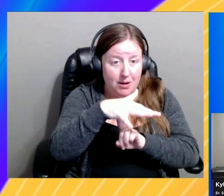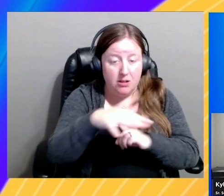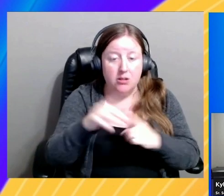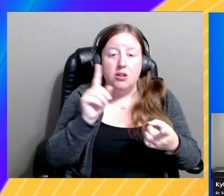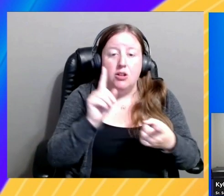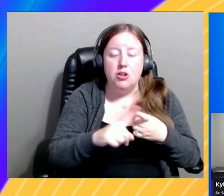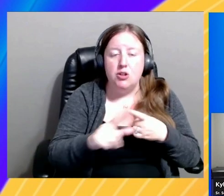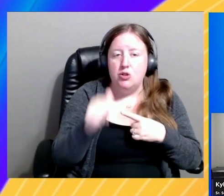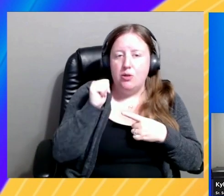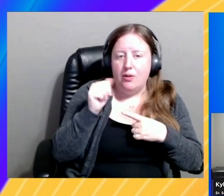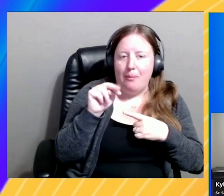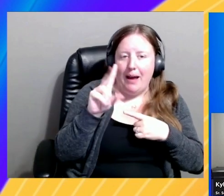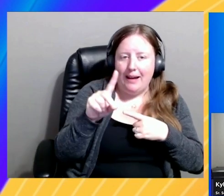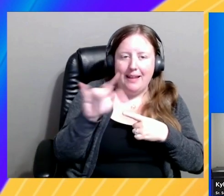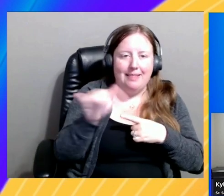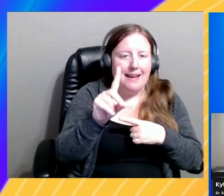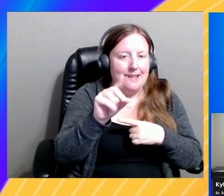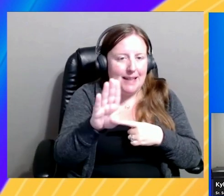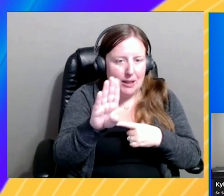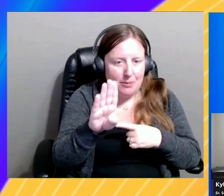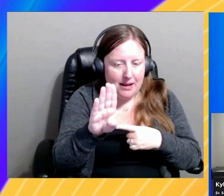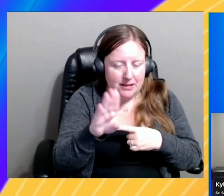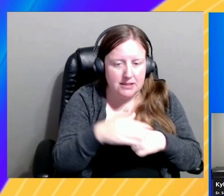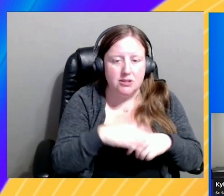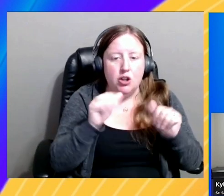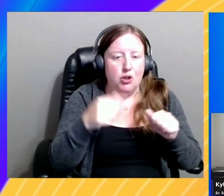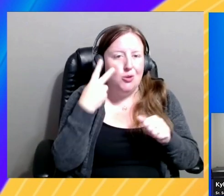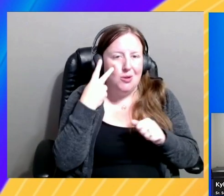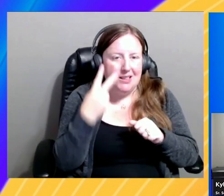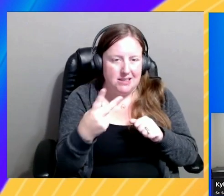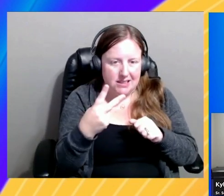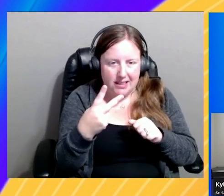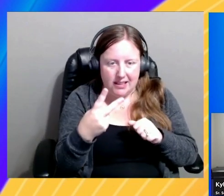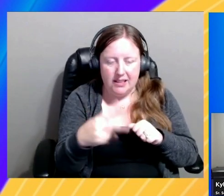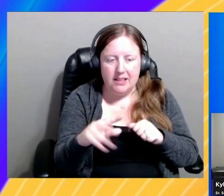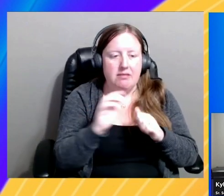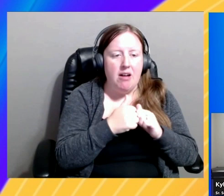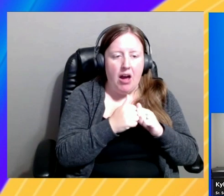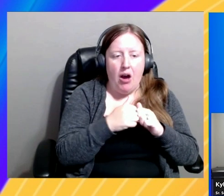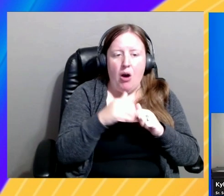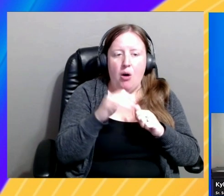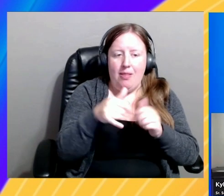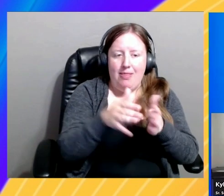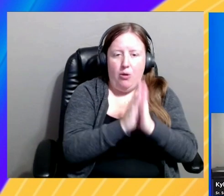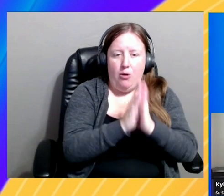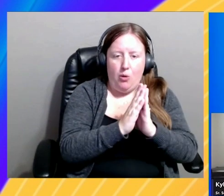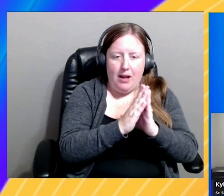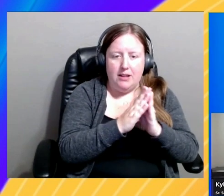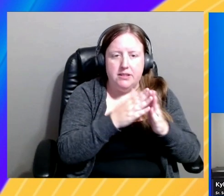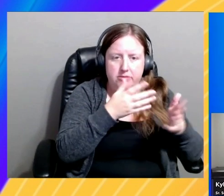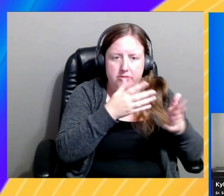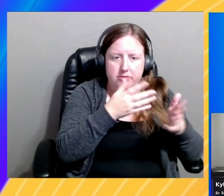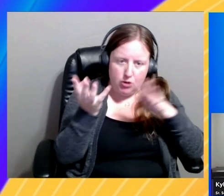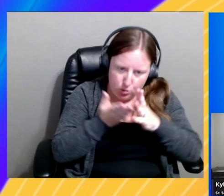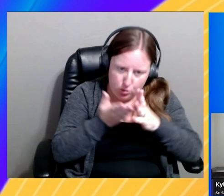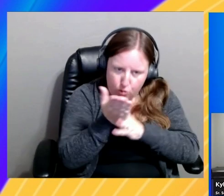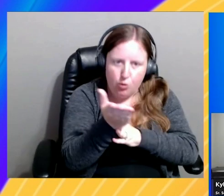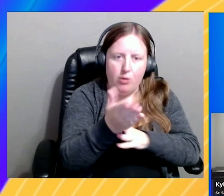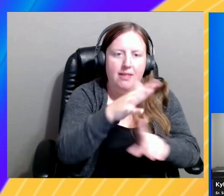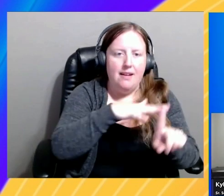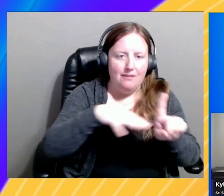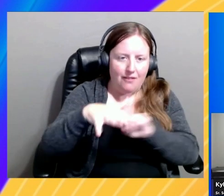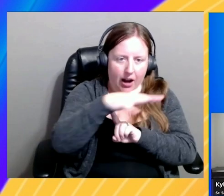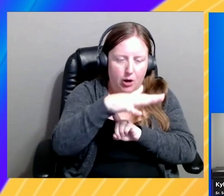your database, and you can see how that request traverses through your environment and know if something